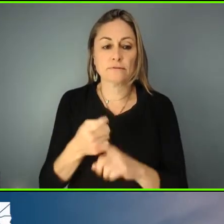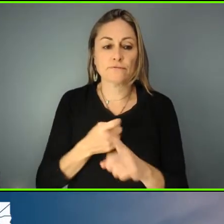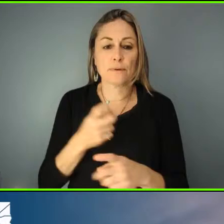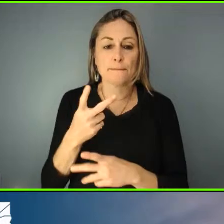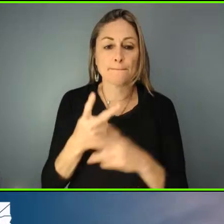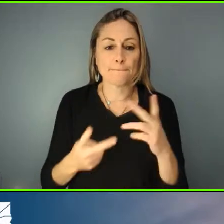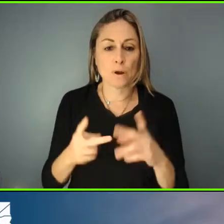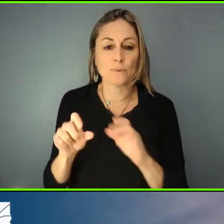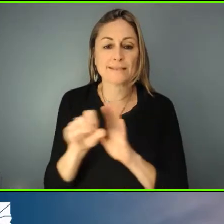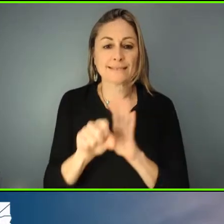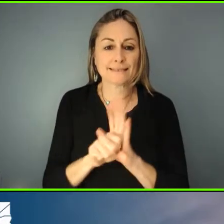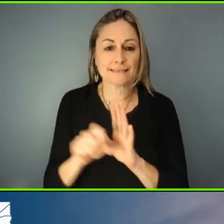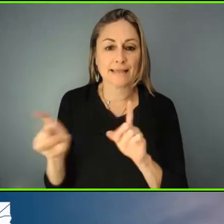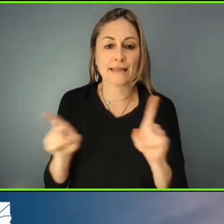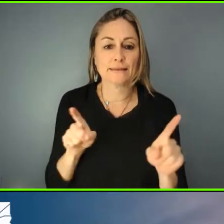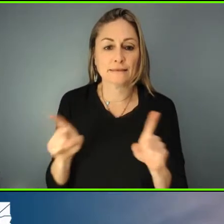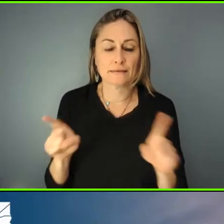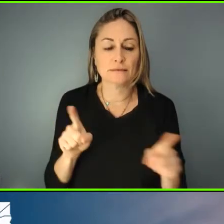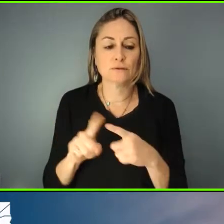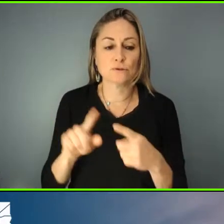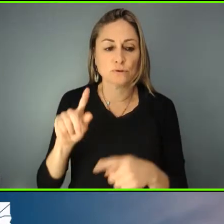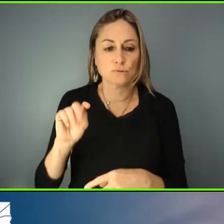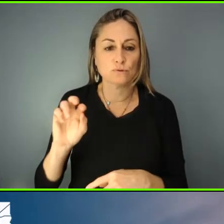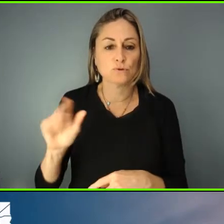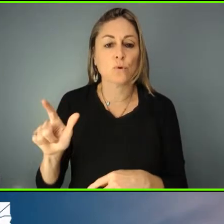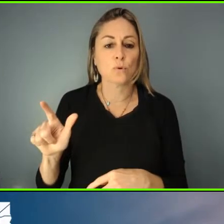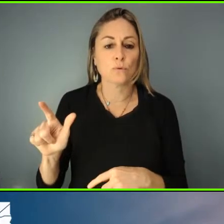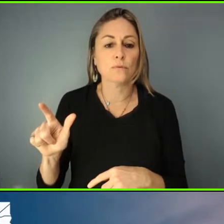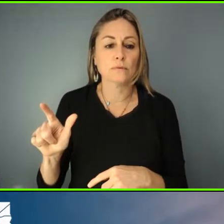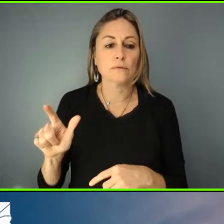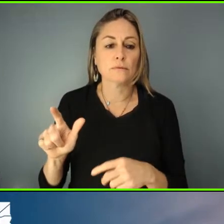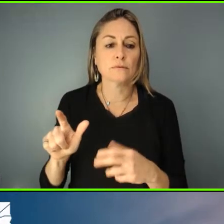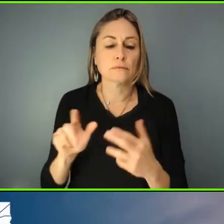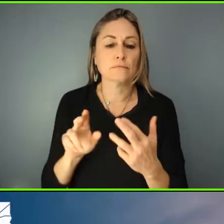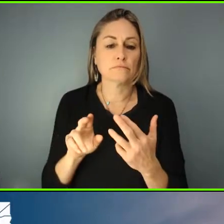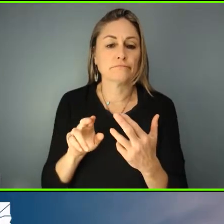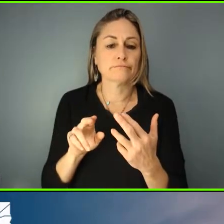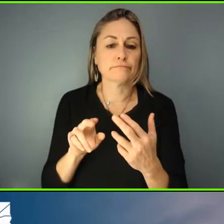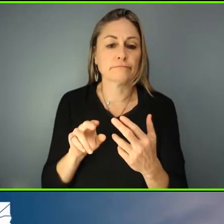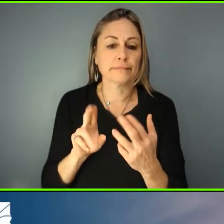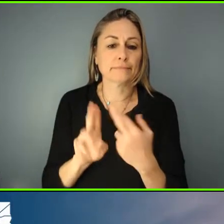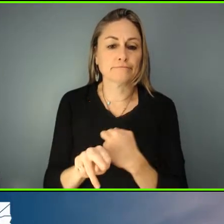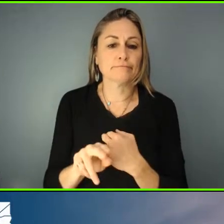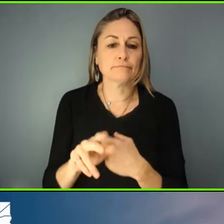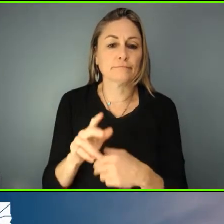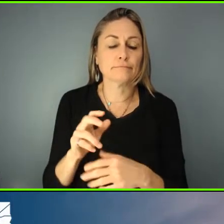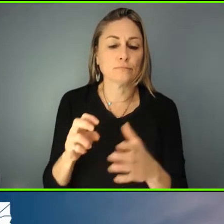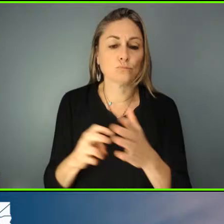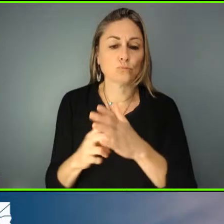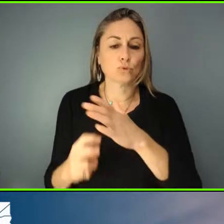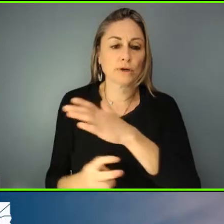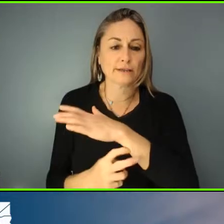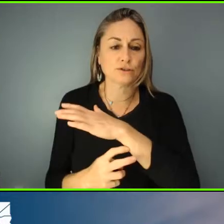states to toll the interstate bridge. And we have the